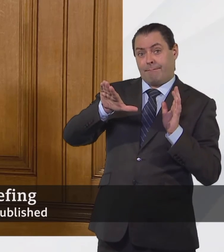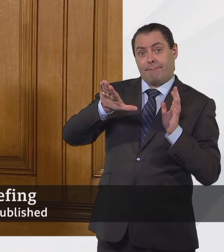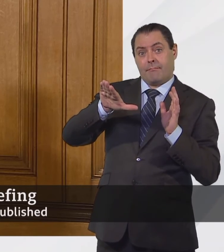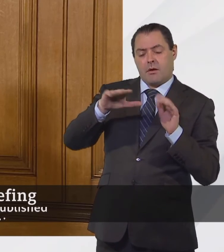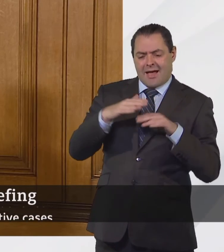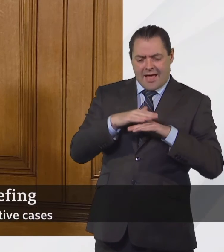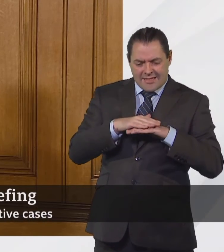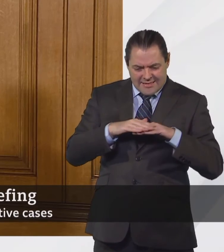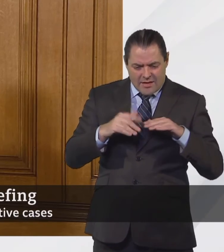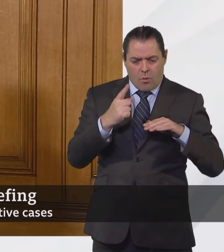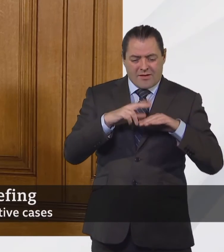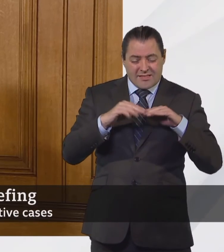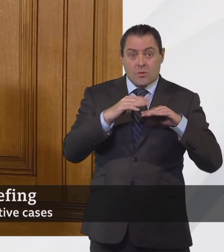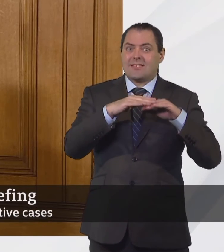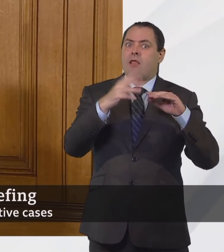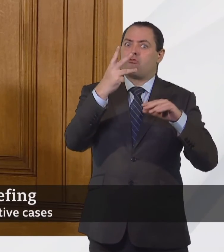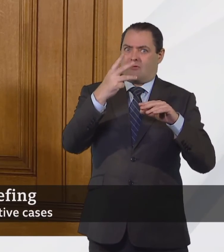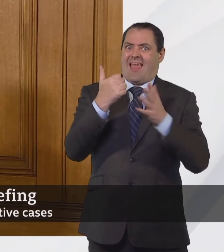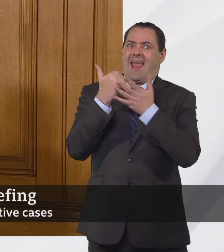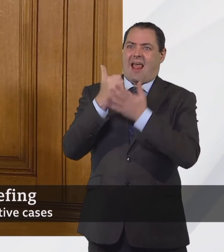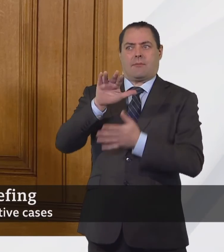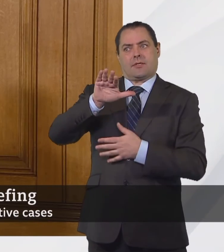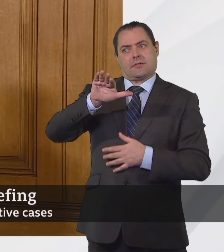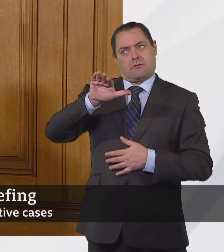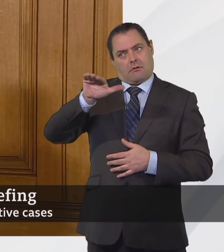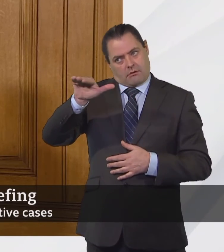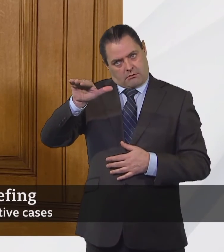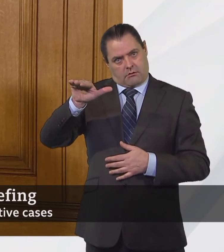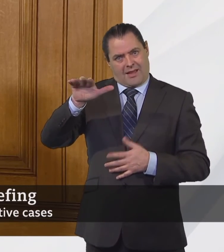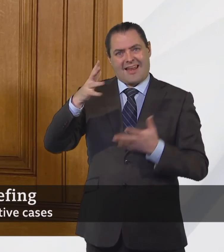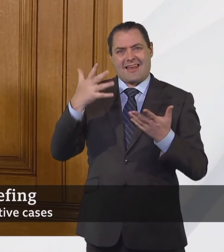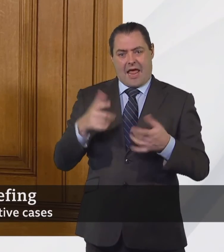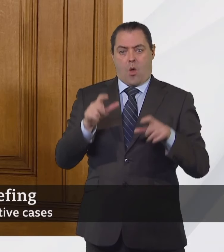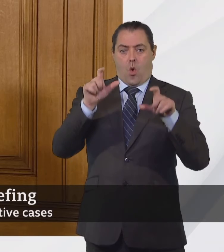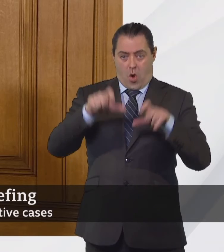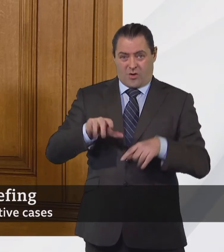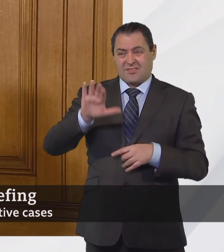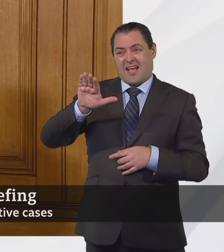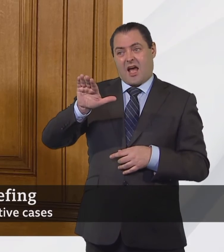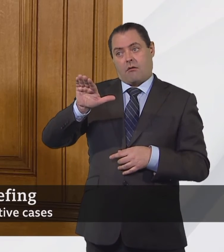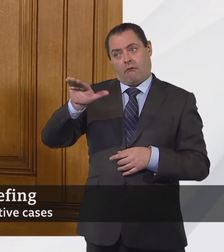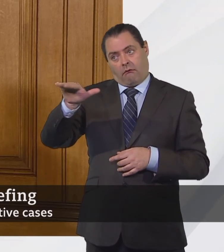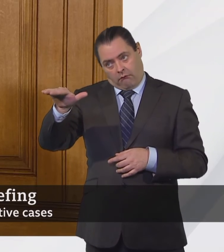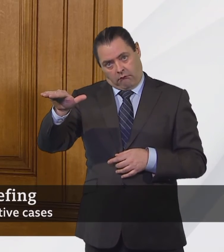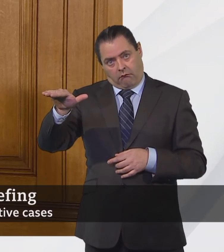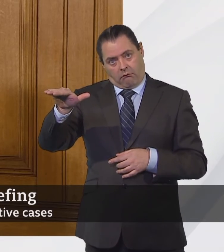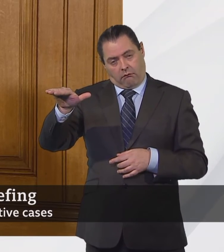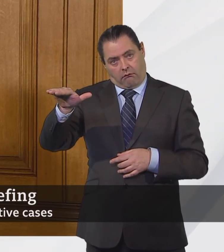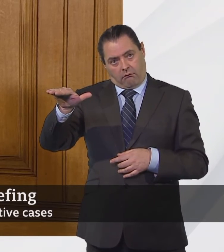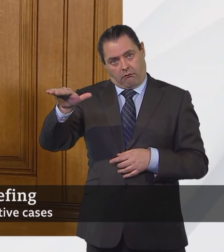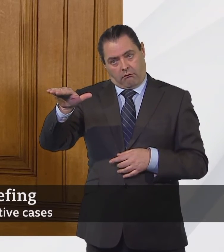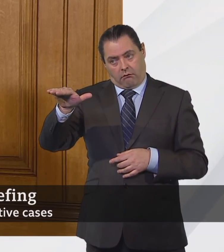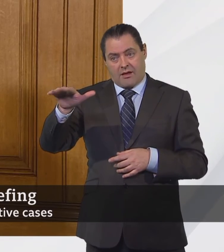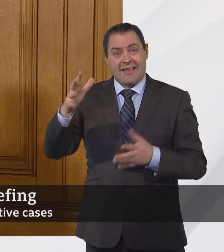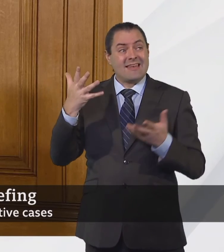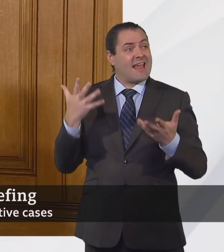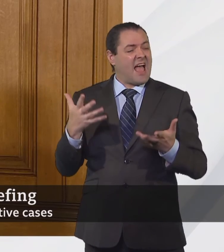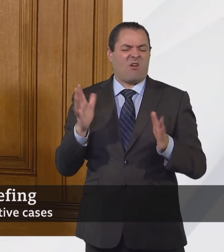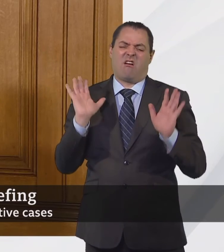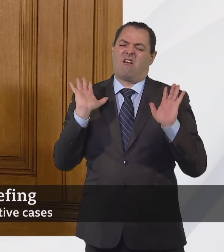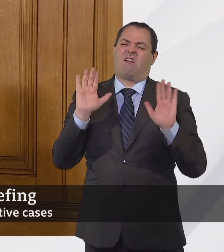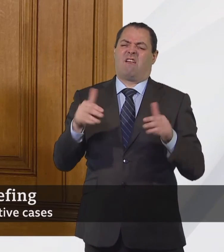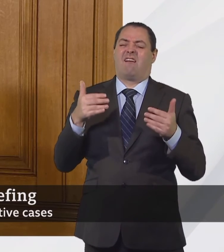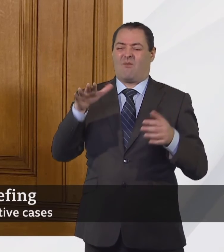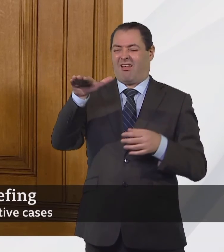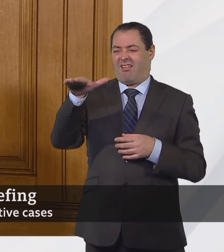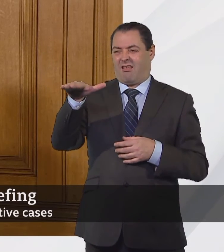tiers, particularly Tier 3, and it's been curtailed further by national lockdown. If you take the brakes off now, this will